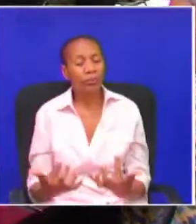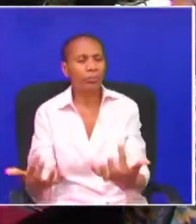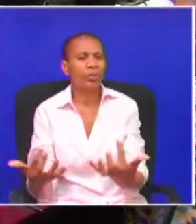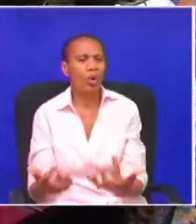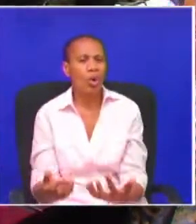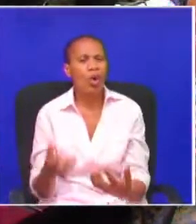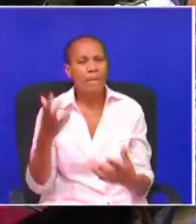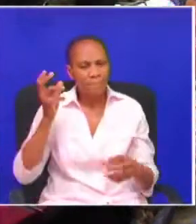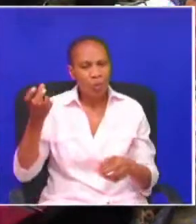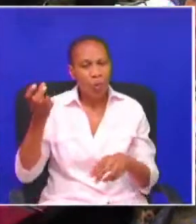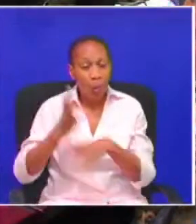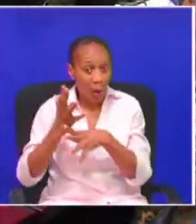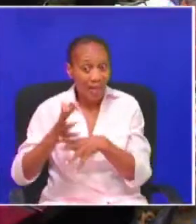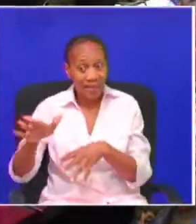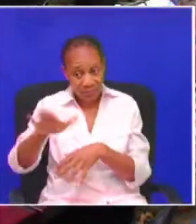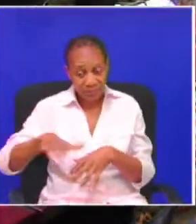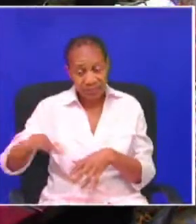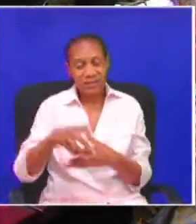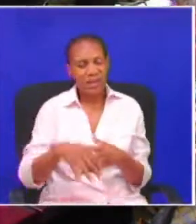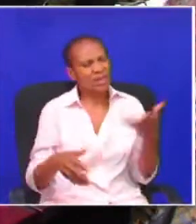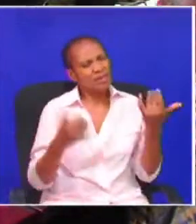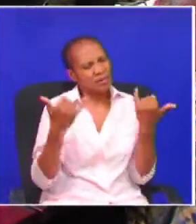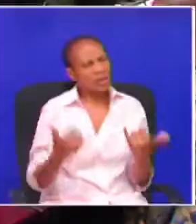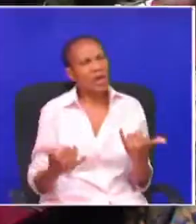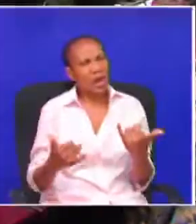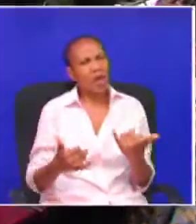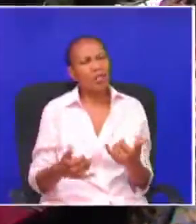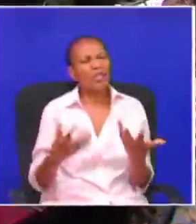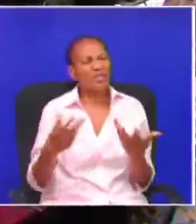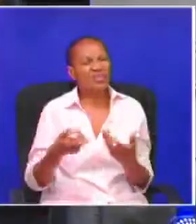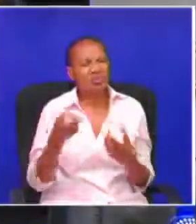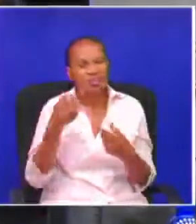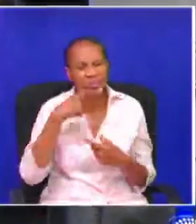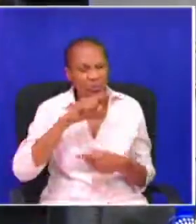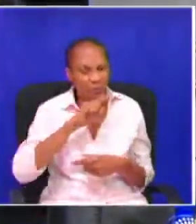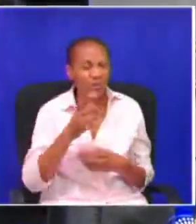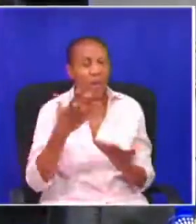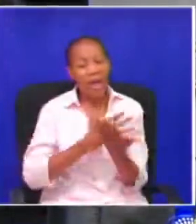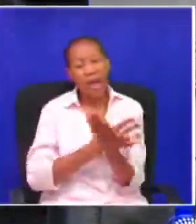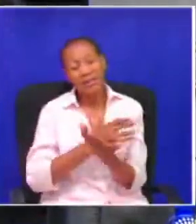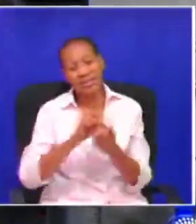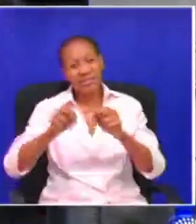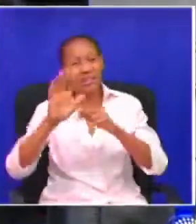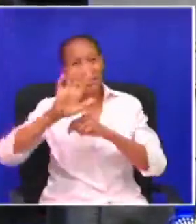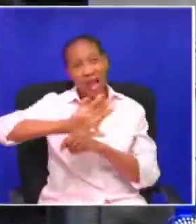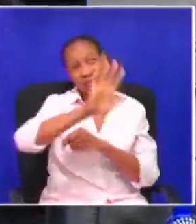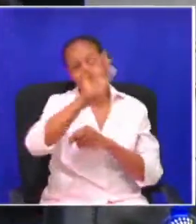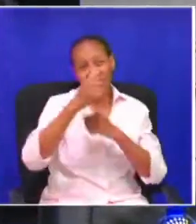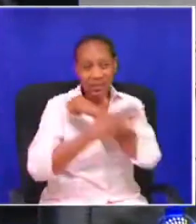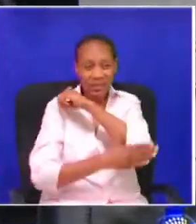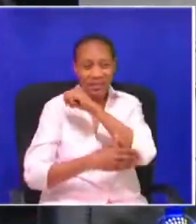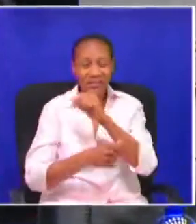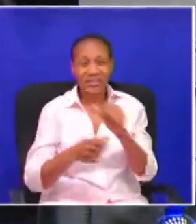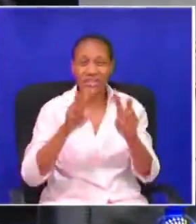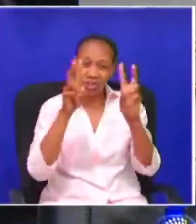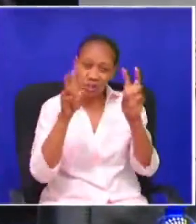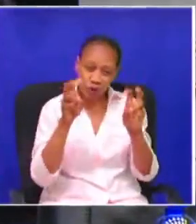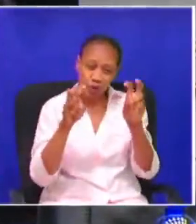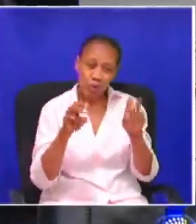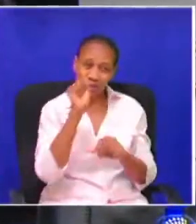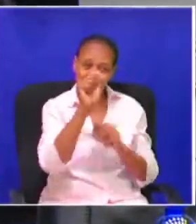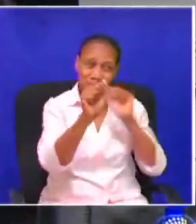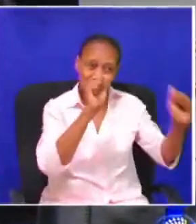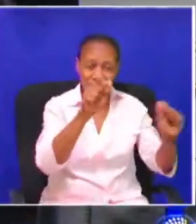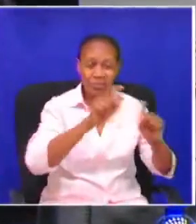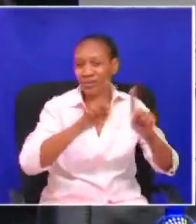already highlighted. President, in this regard, the hypocrisy of some of the African countries on this issue cannot continue to go unchallenged. Across